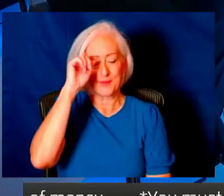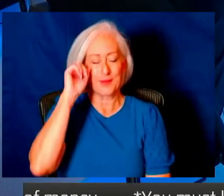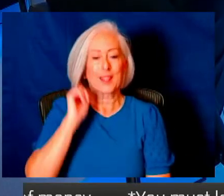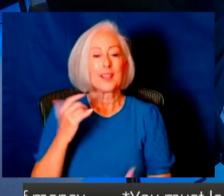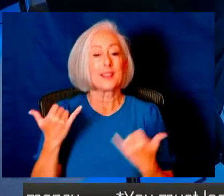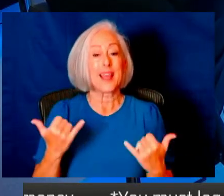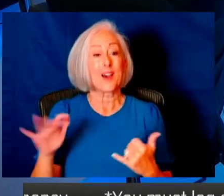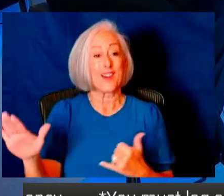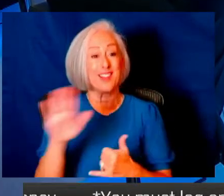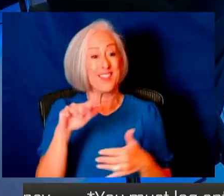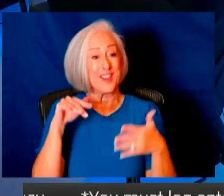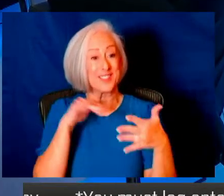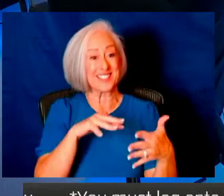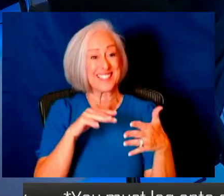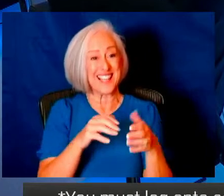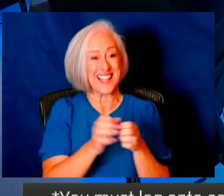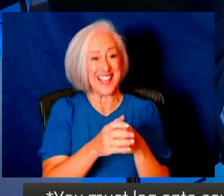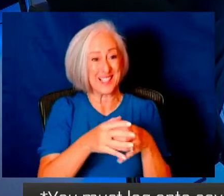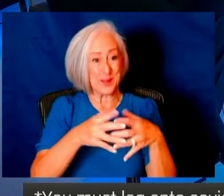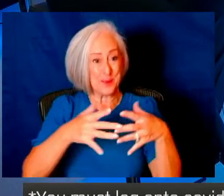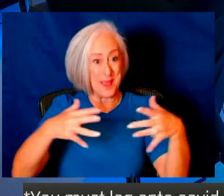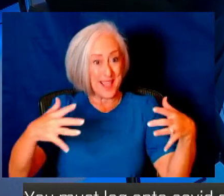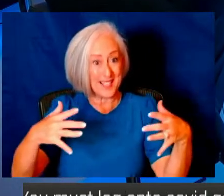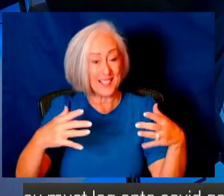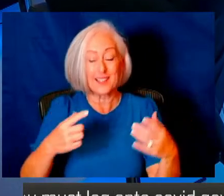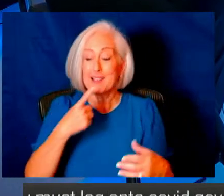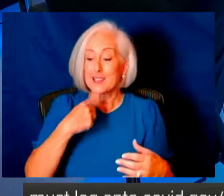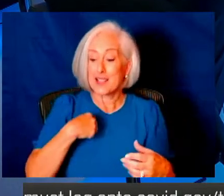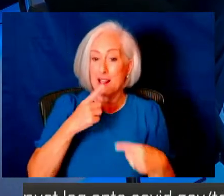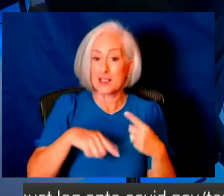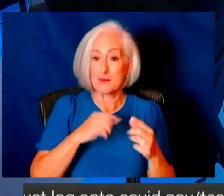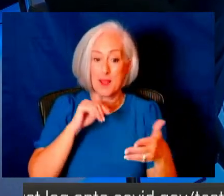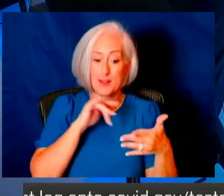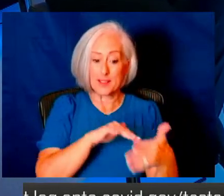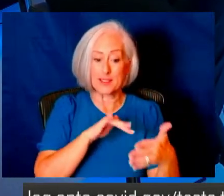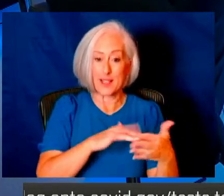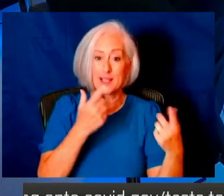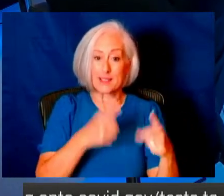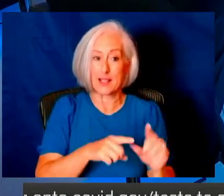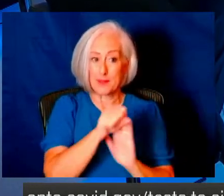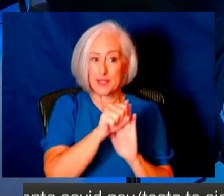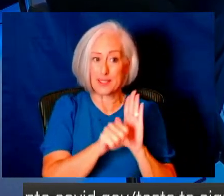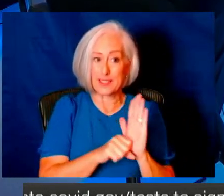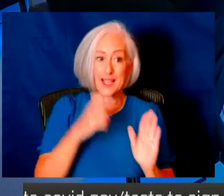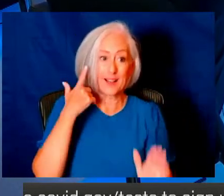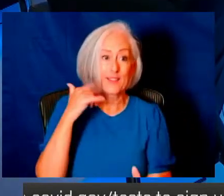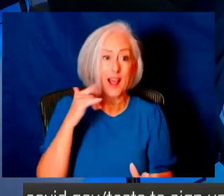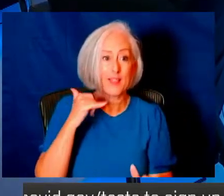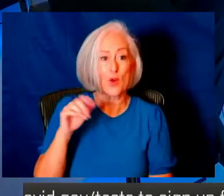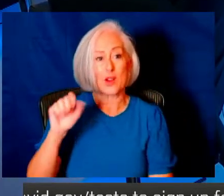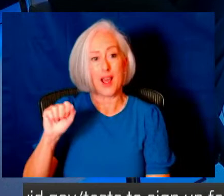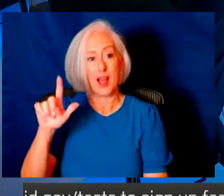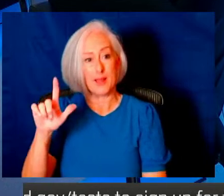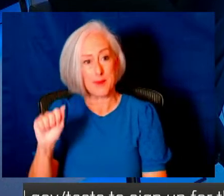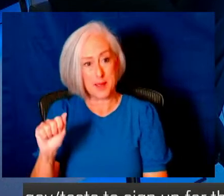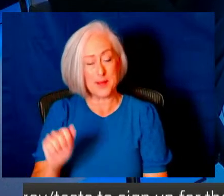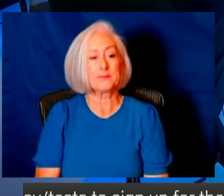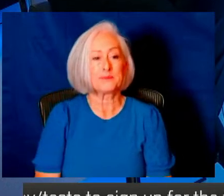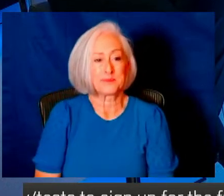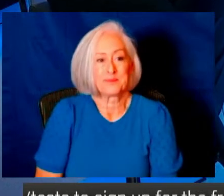us more about the studies being done now in California and Alabama. Yeah, so thank you, Dr.